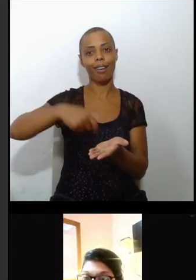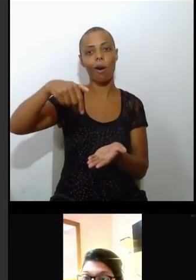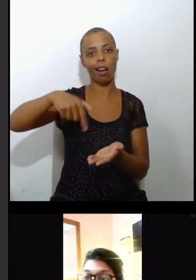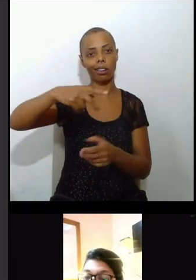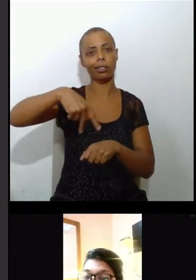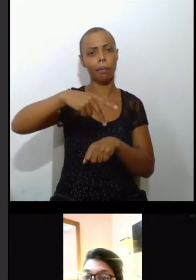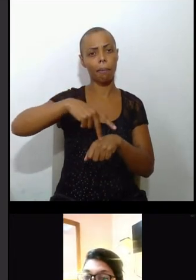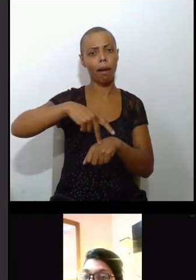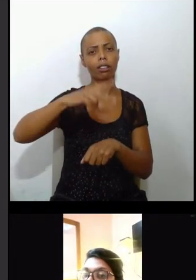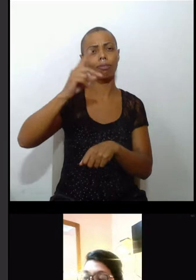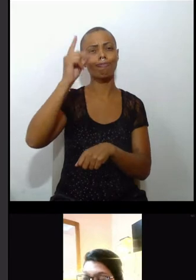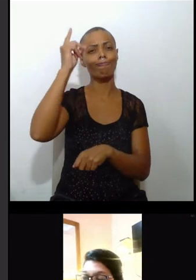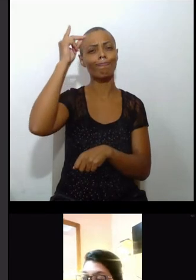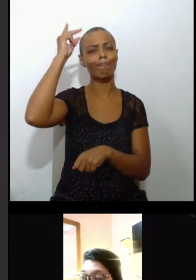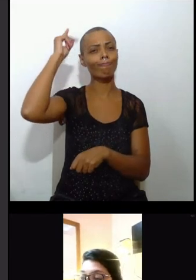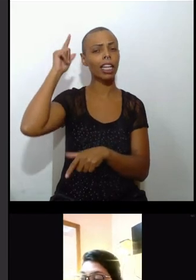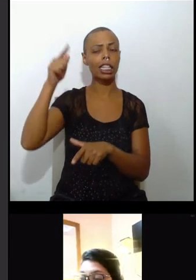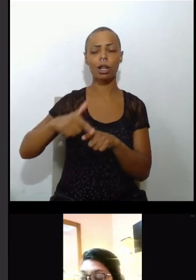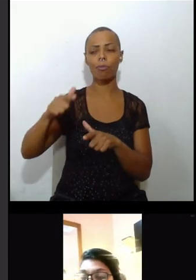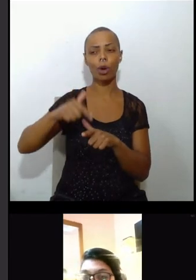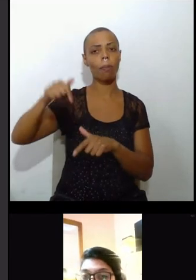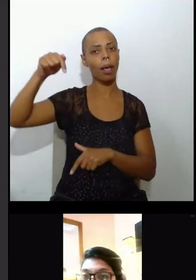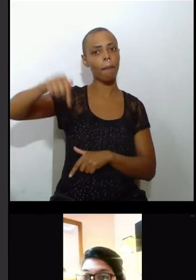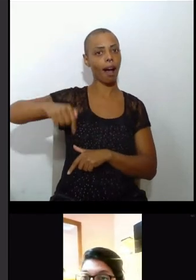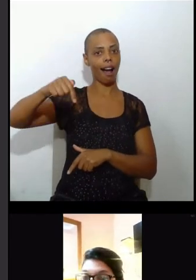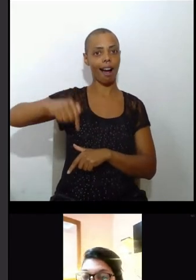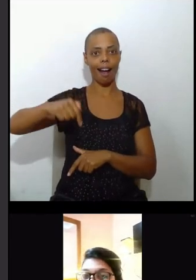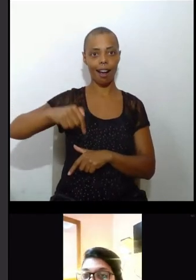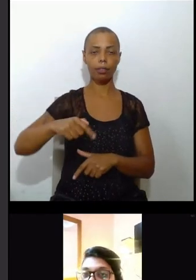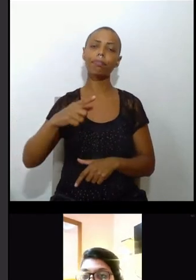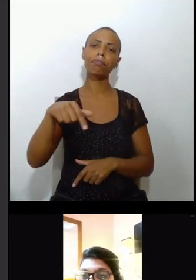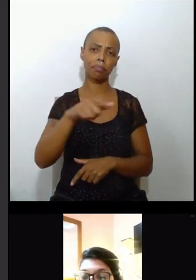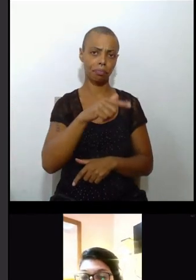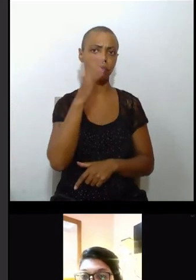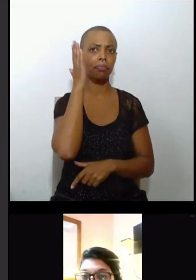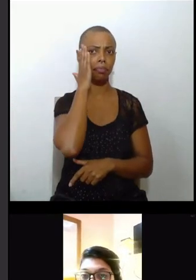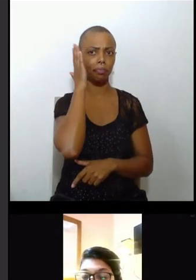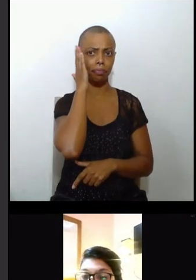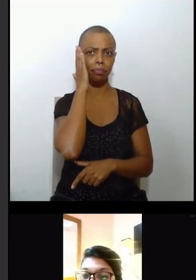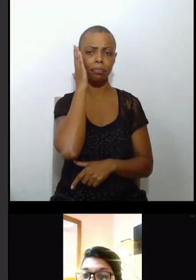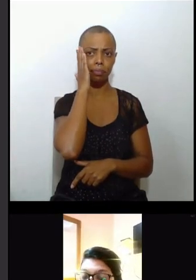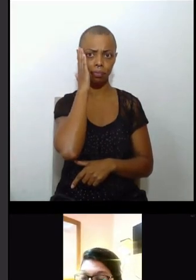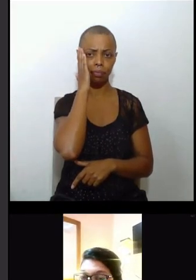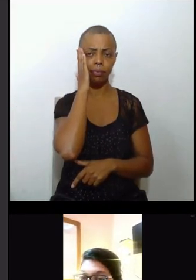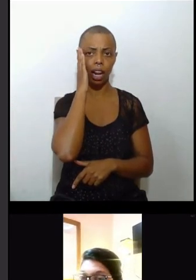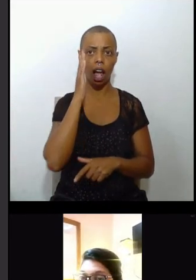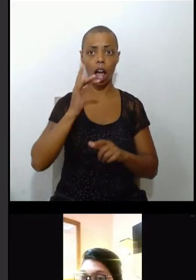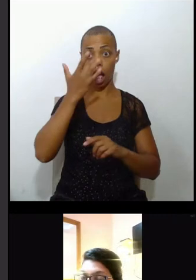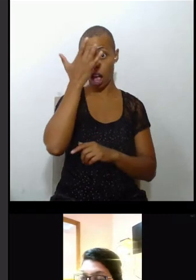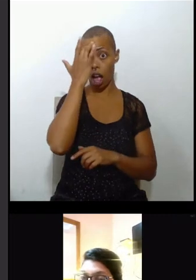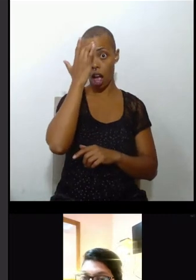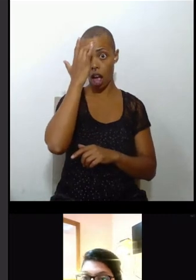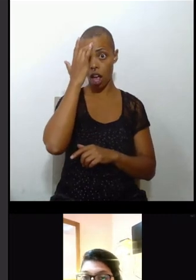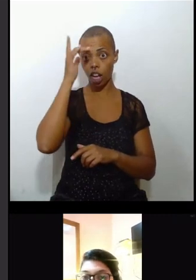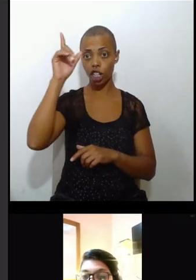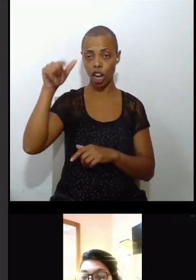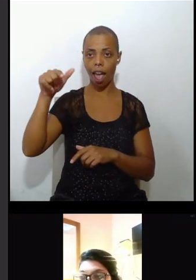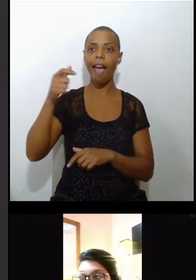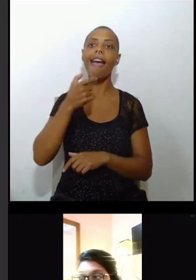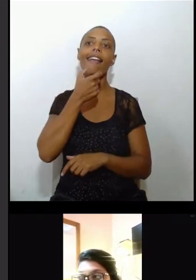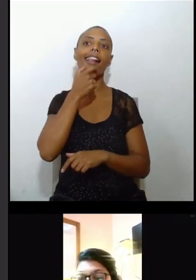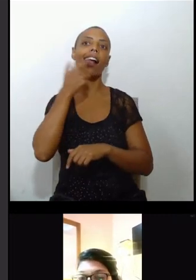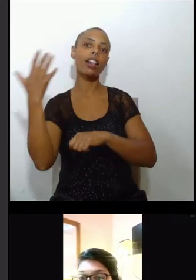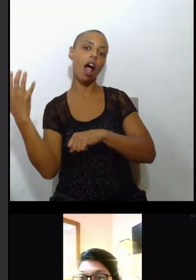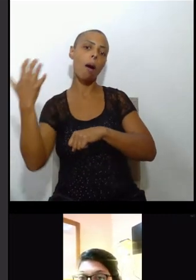by the britishers for such a long time and a lot of laws were laid down against the transgender Community